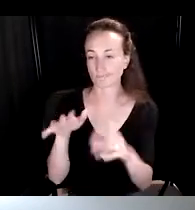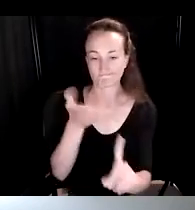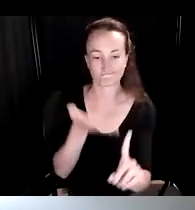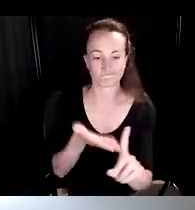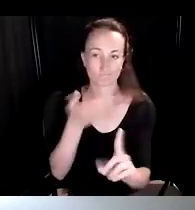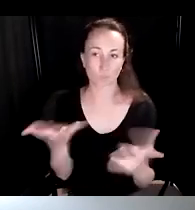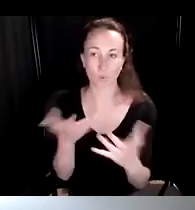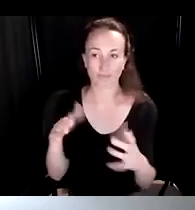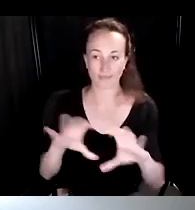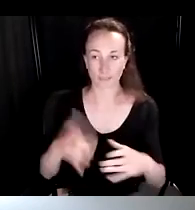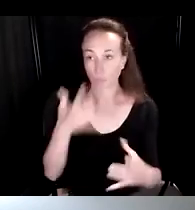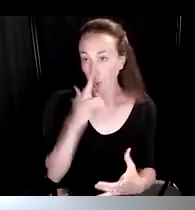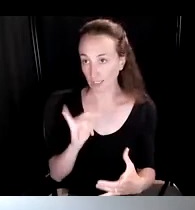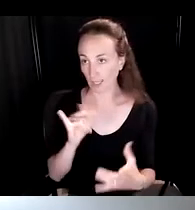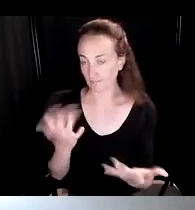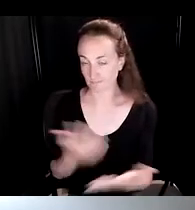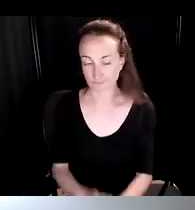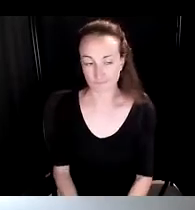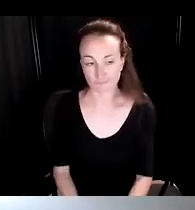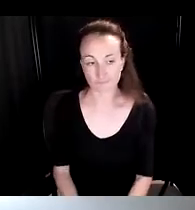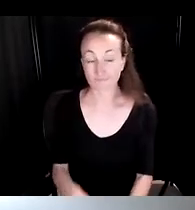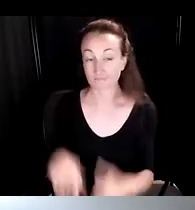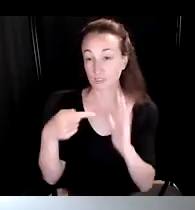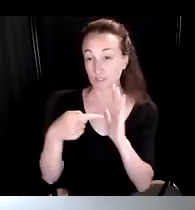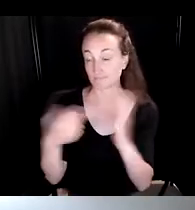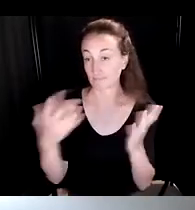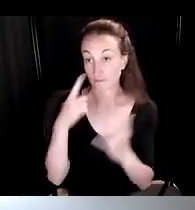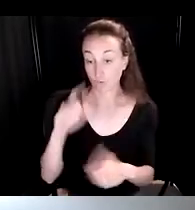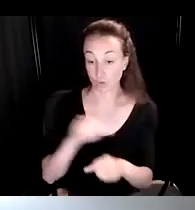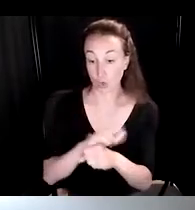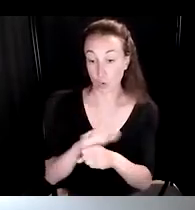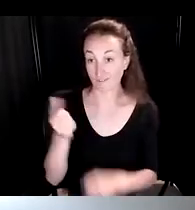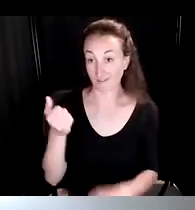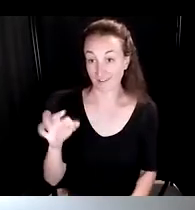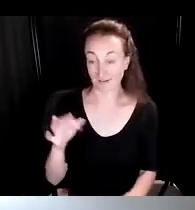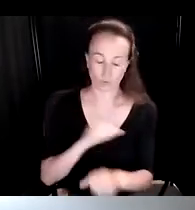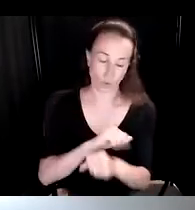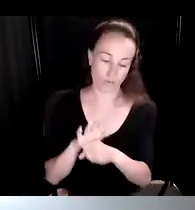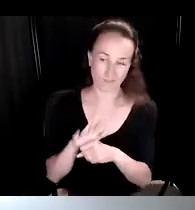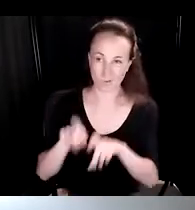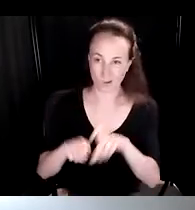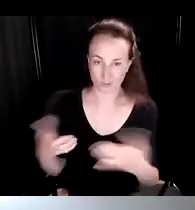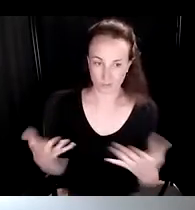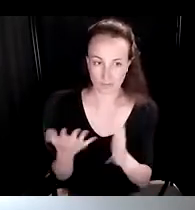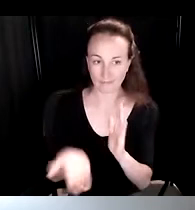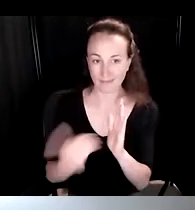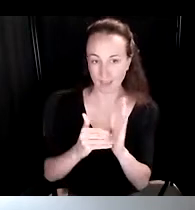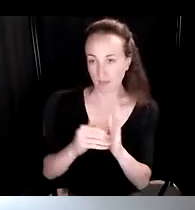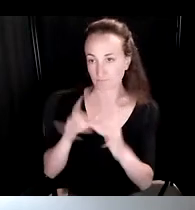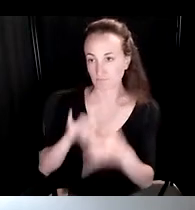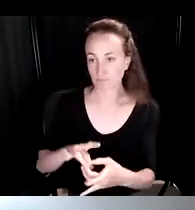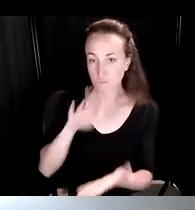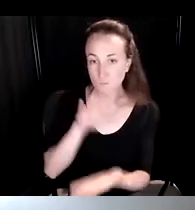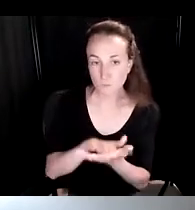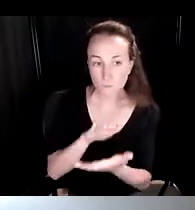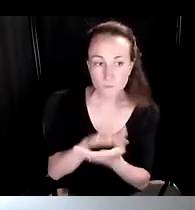like. So in terms of the COVID-19 questions we asked questions again, as I mentioned, about school and work making